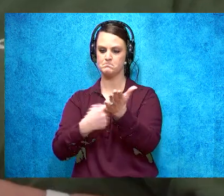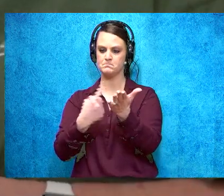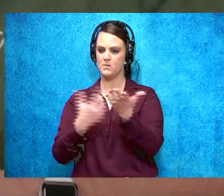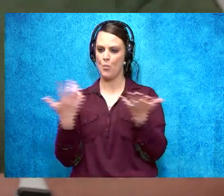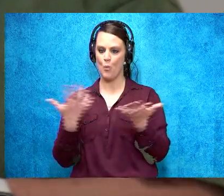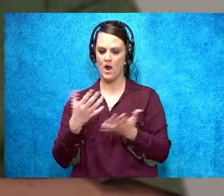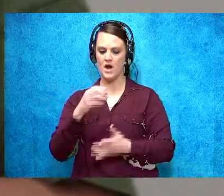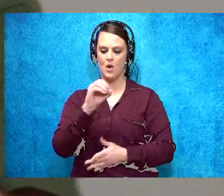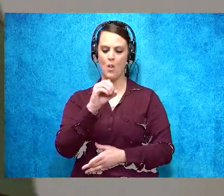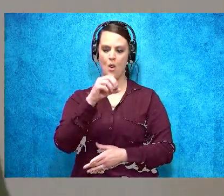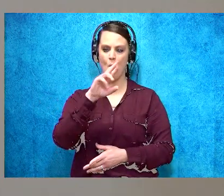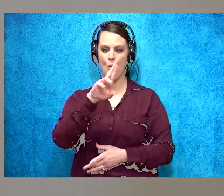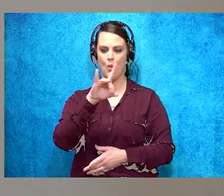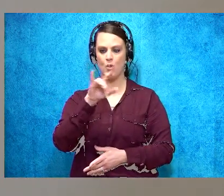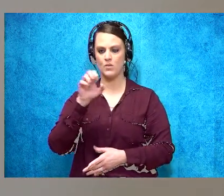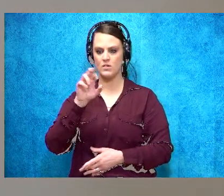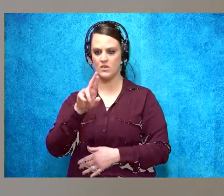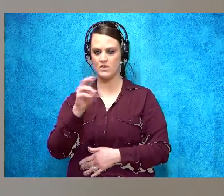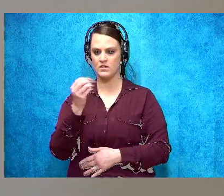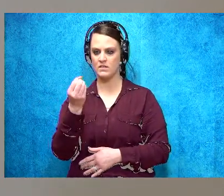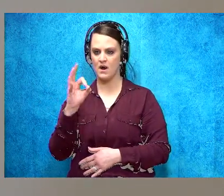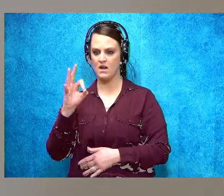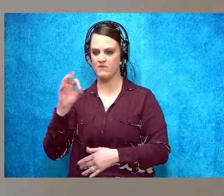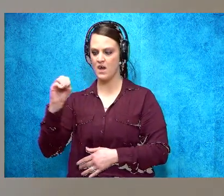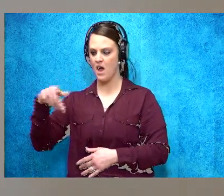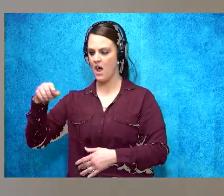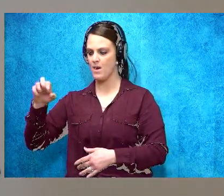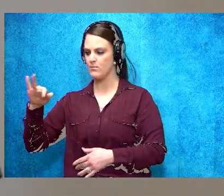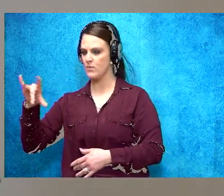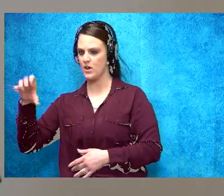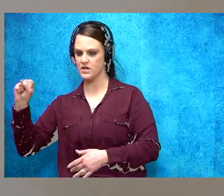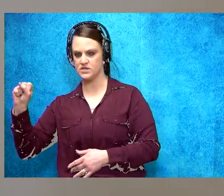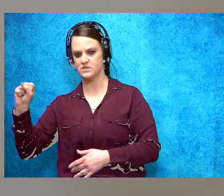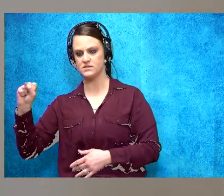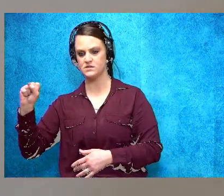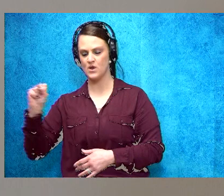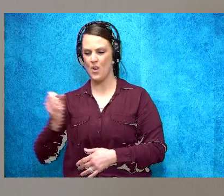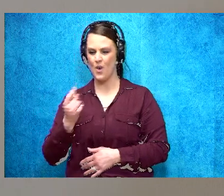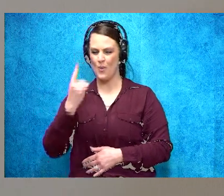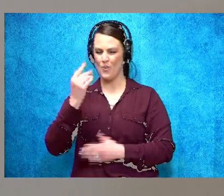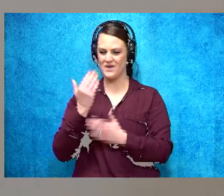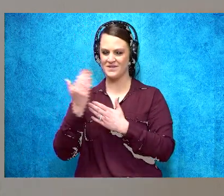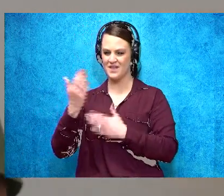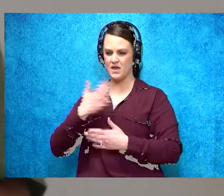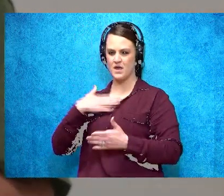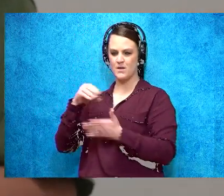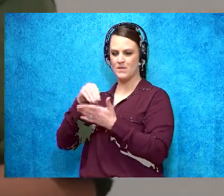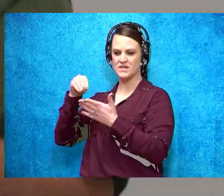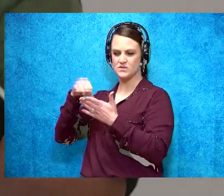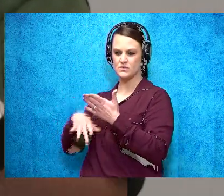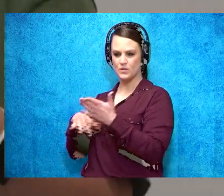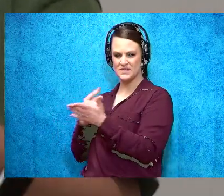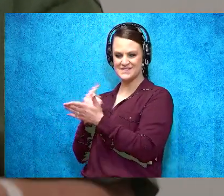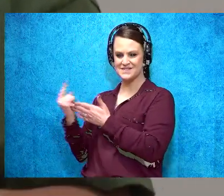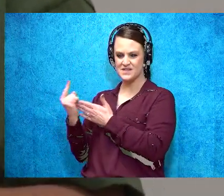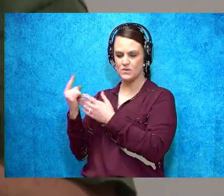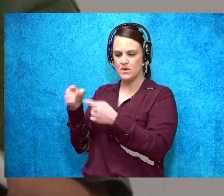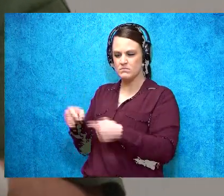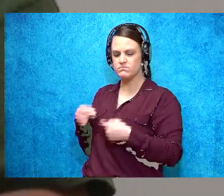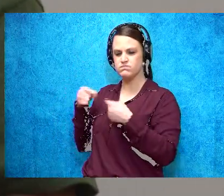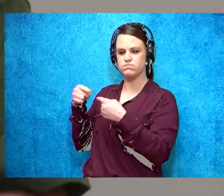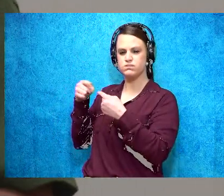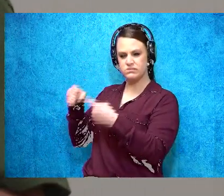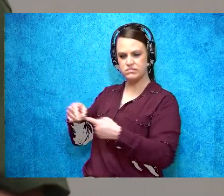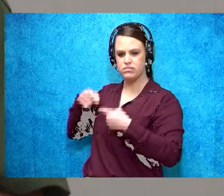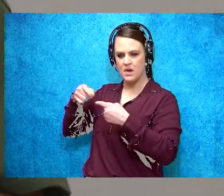with order of operation. One of the major things that my students are having problems with this week is remembering